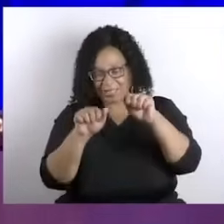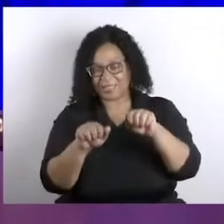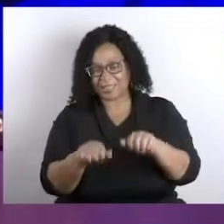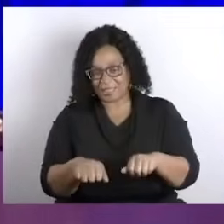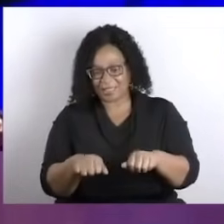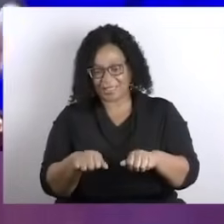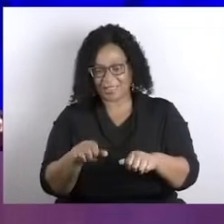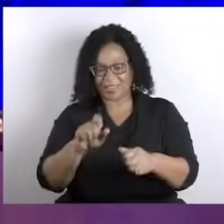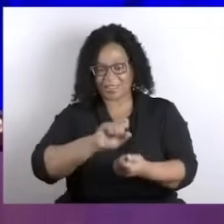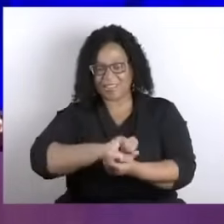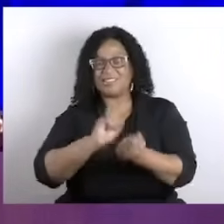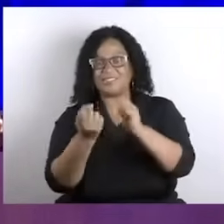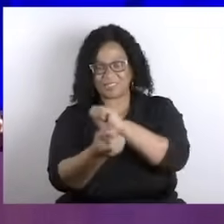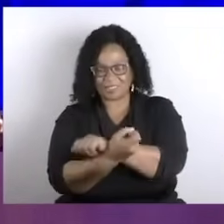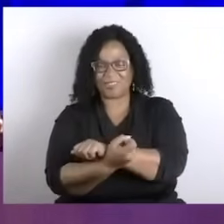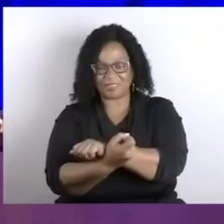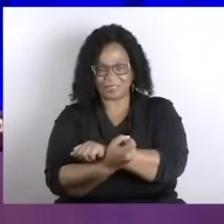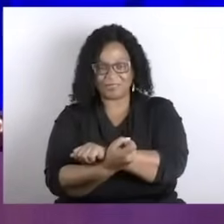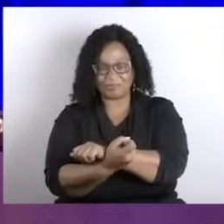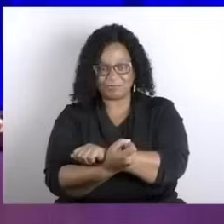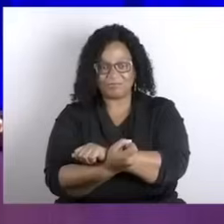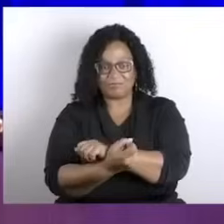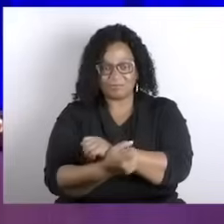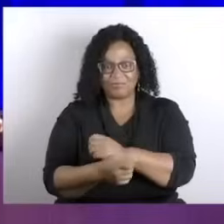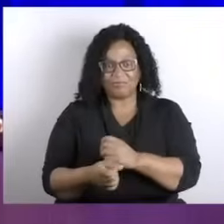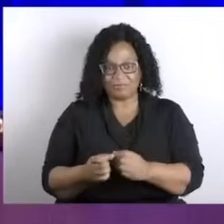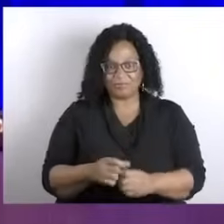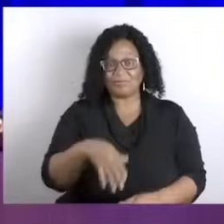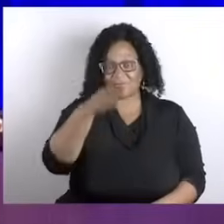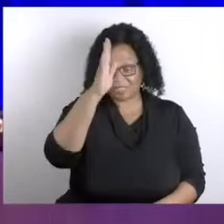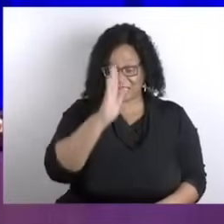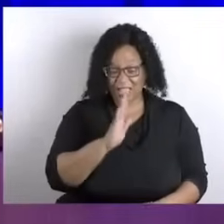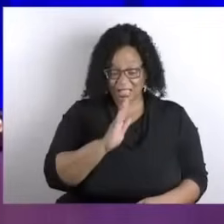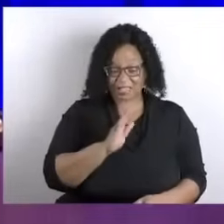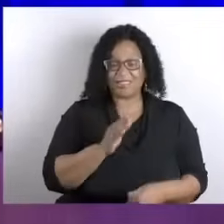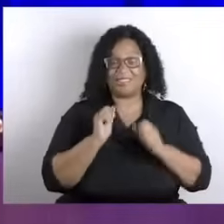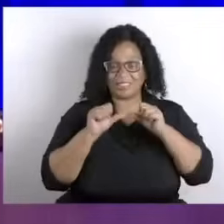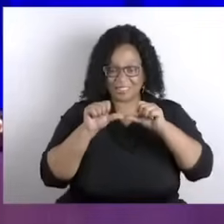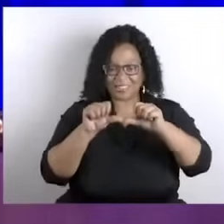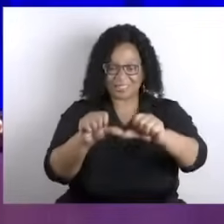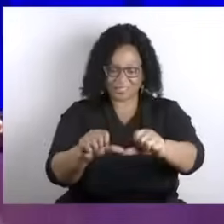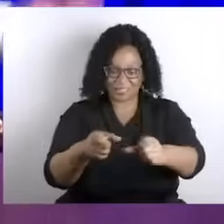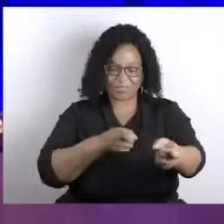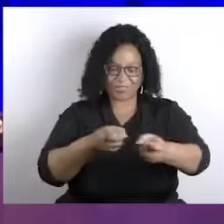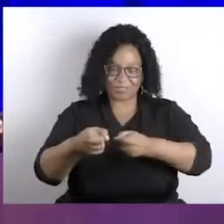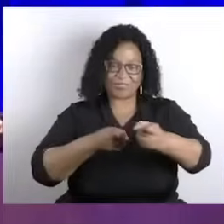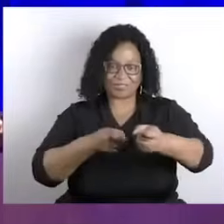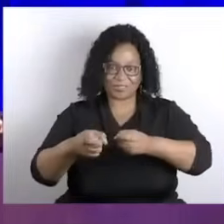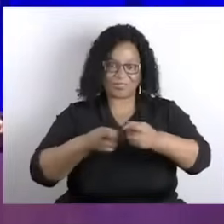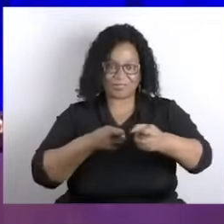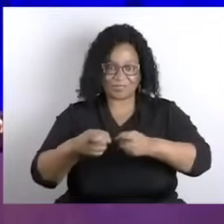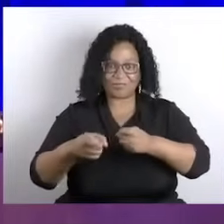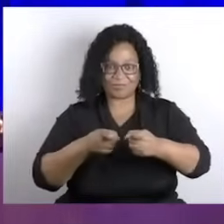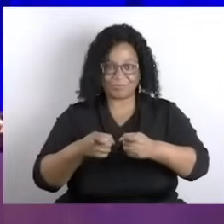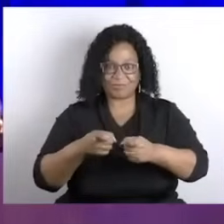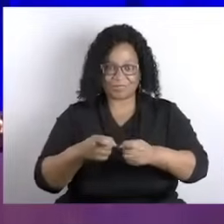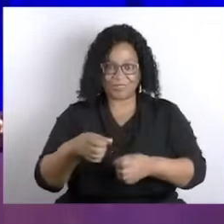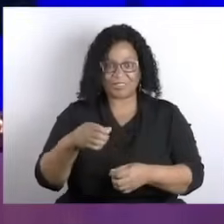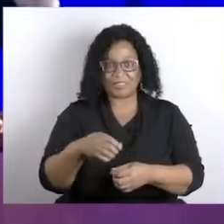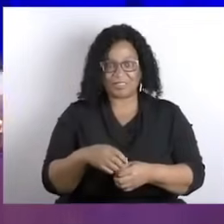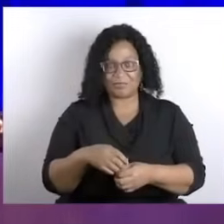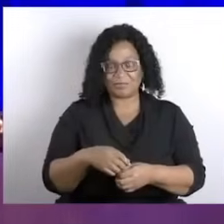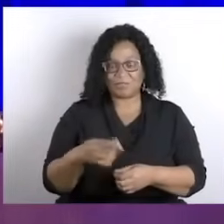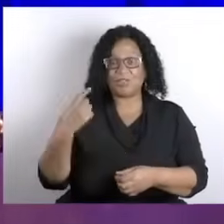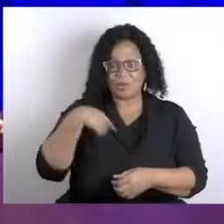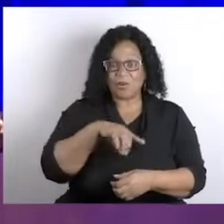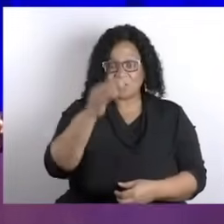know you're exhausted right now, but the eternal is still in control. I know it's bad right now, but